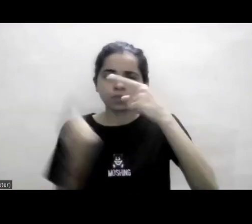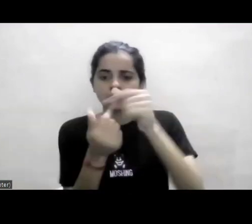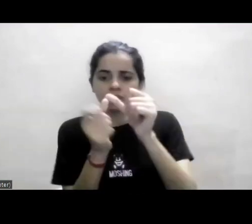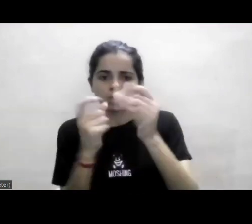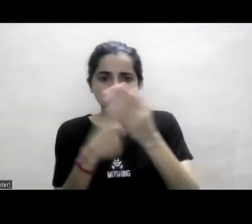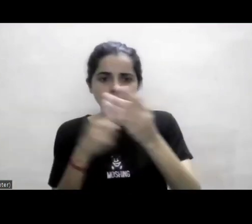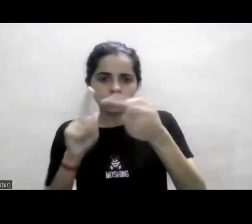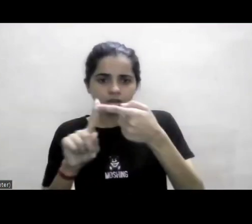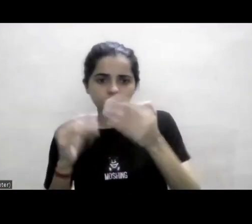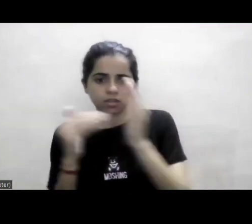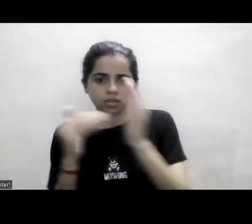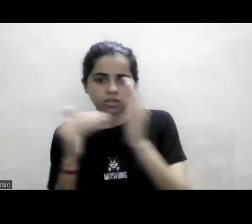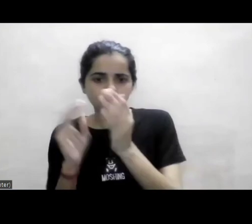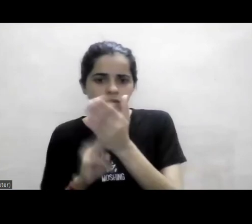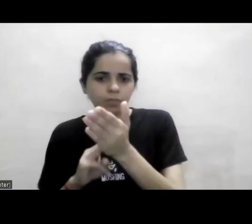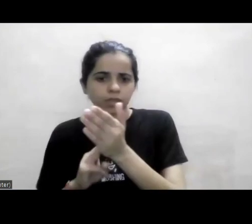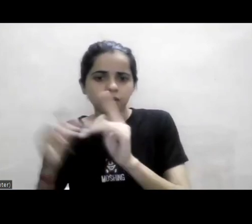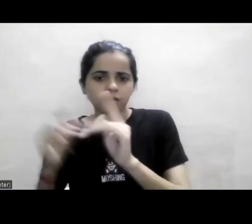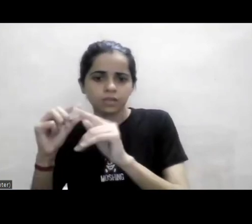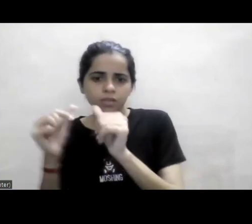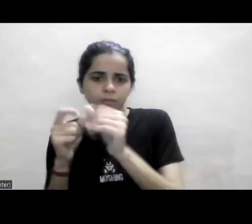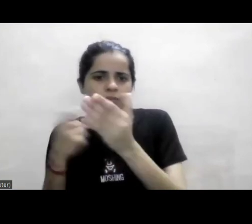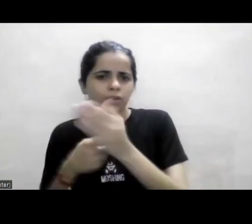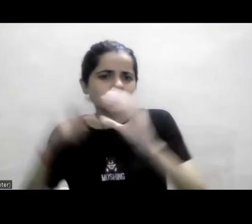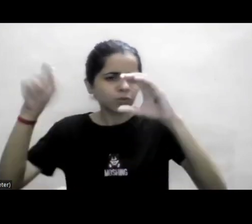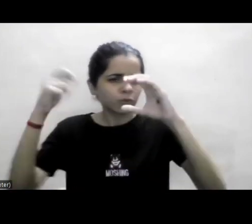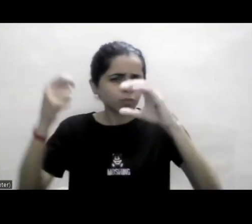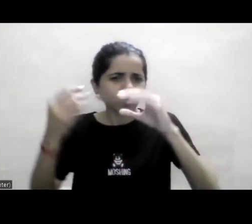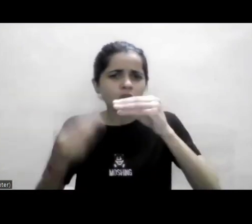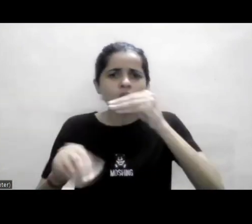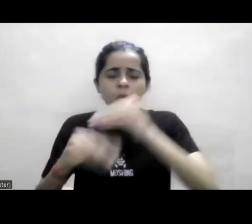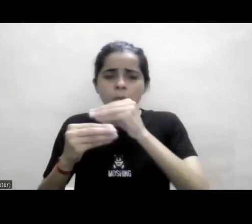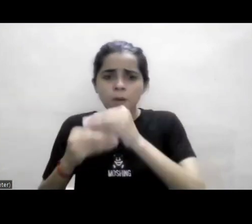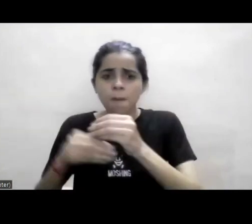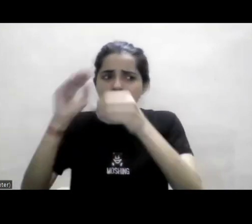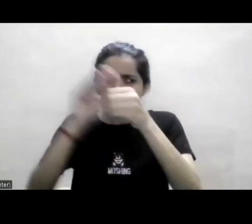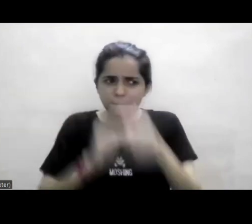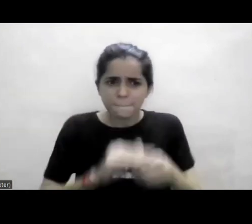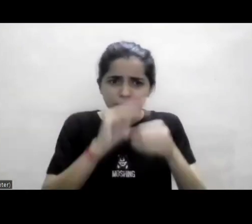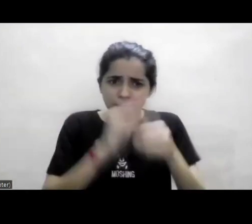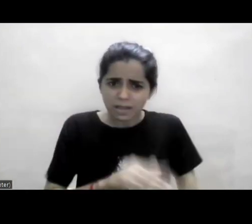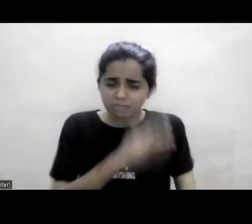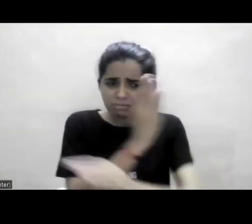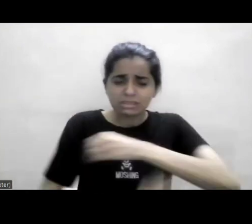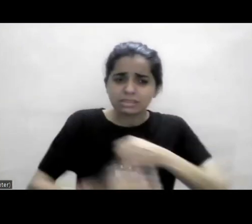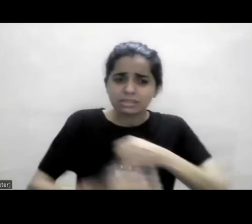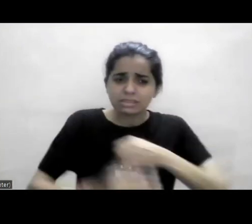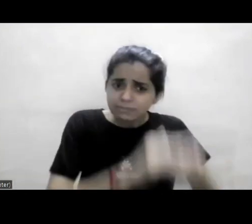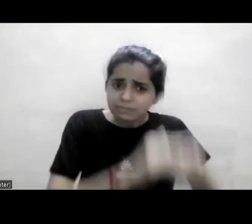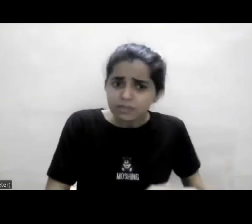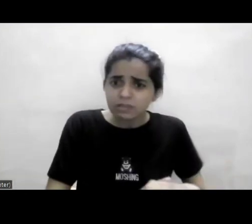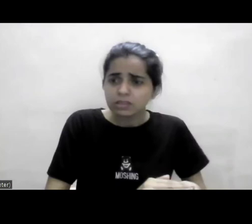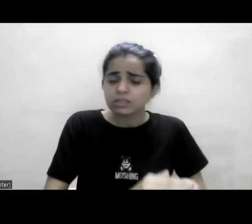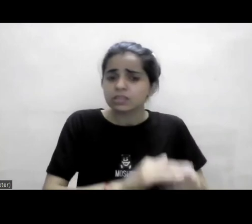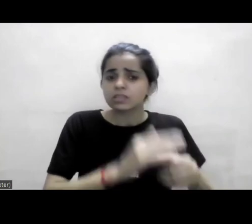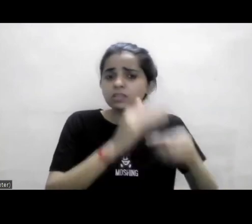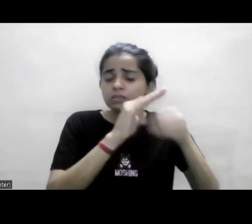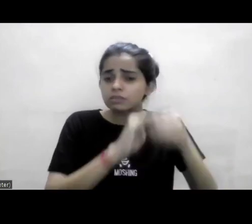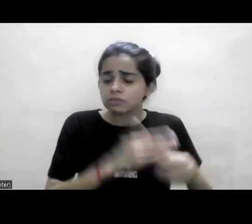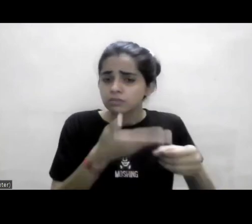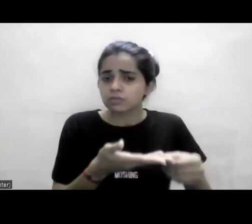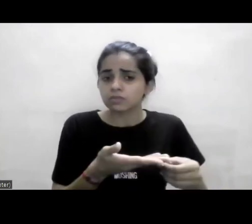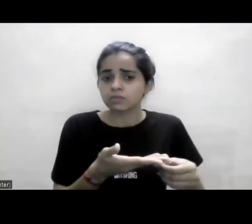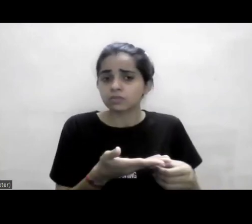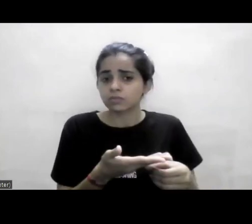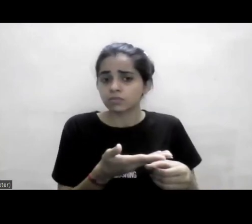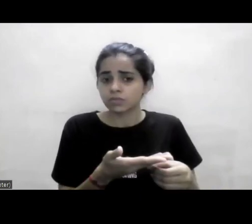that kind of situation where, you know, it puts so much pressure on the disabled person also to be, you know, have maybe some to